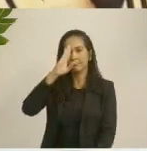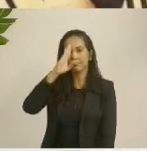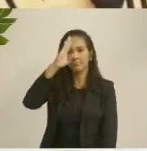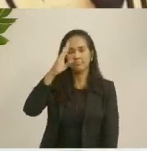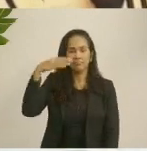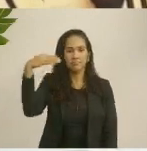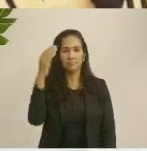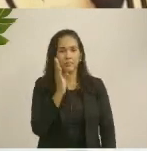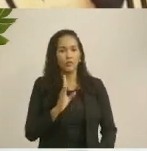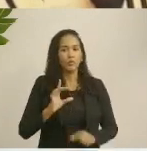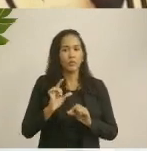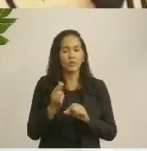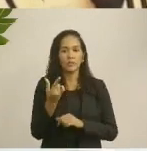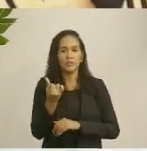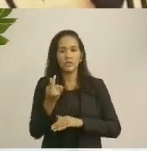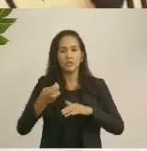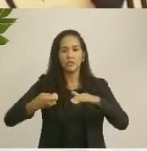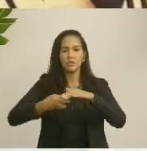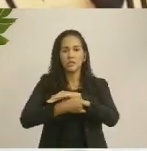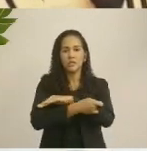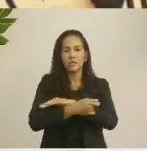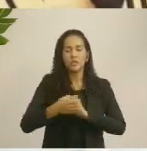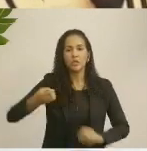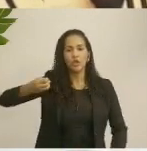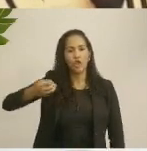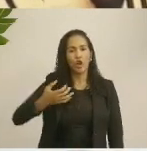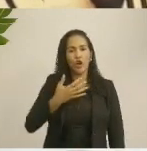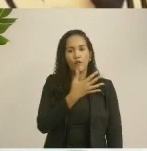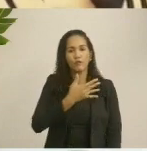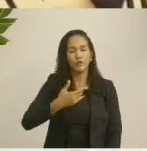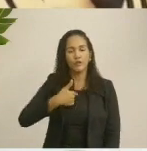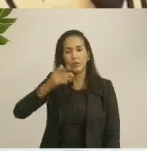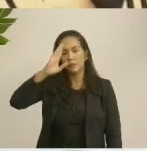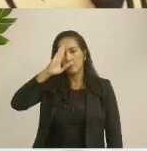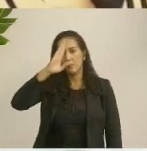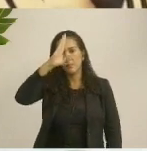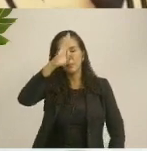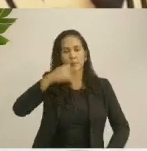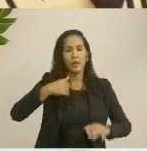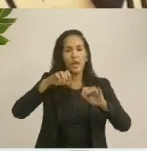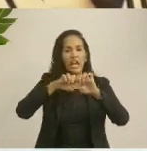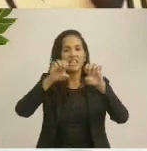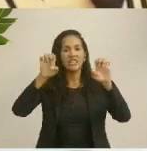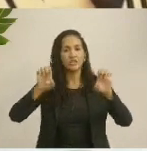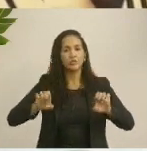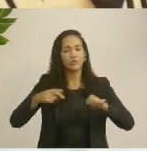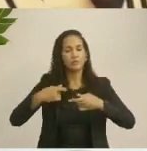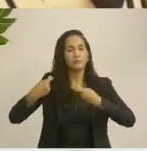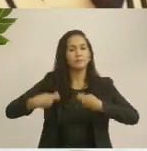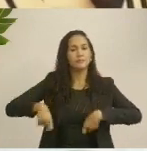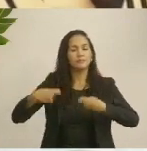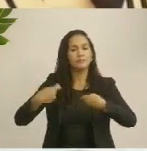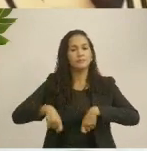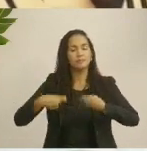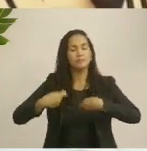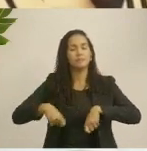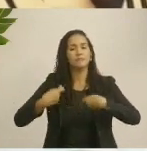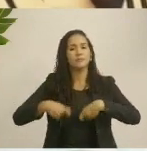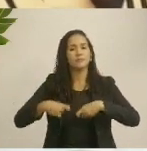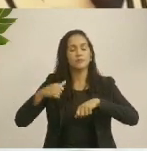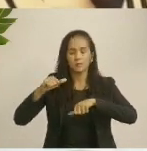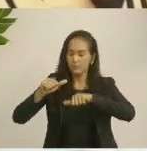funding of the core infrastructure that is needed for the energy transformation, that is